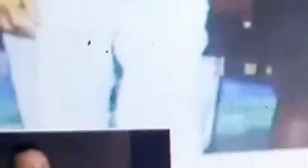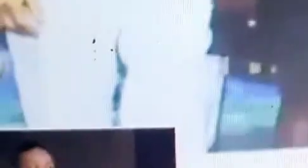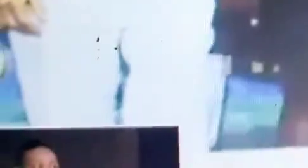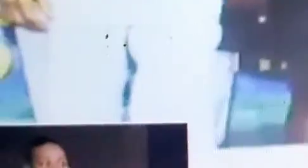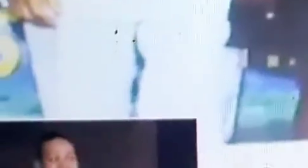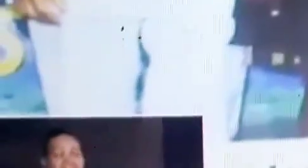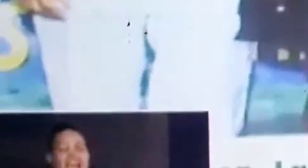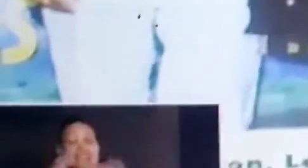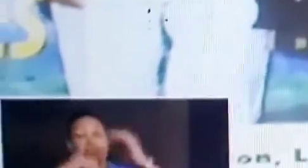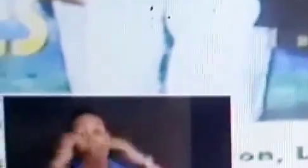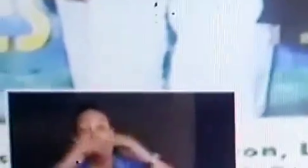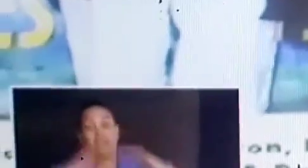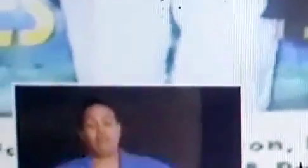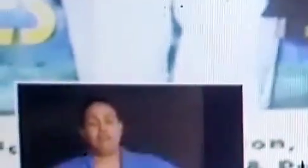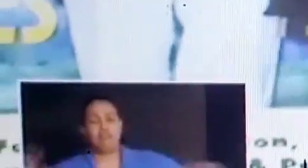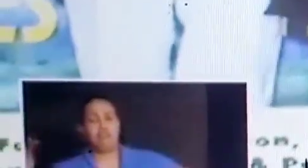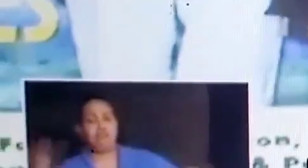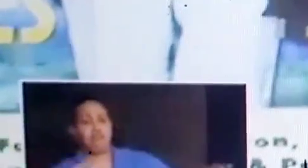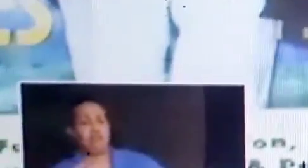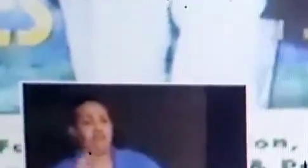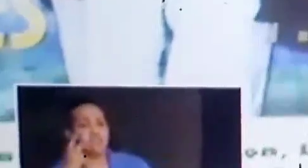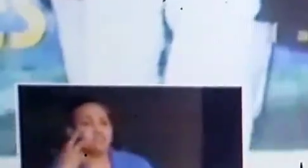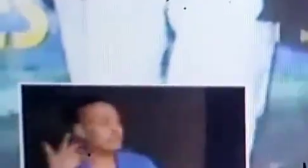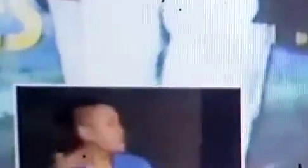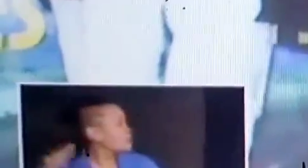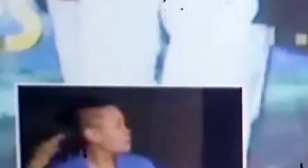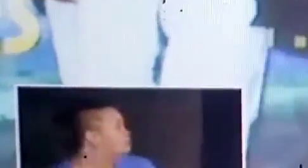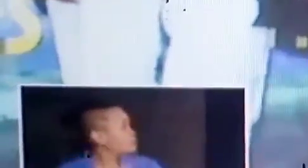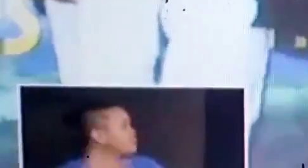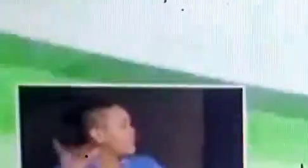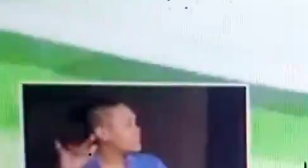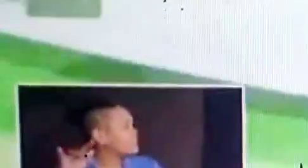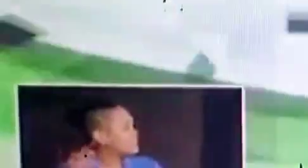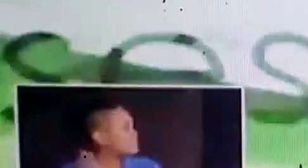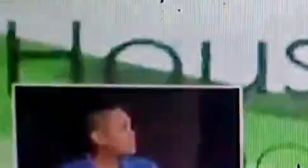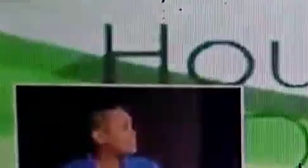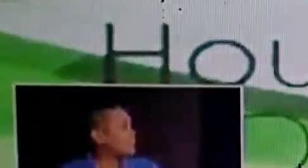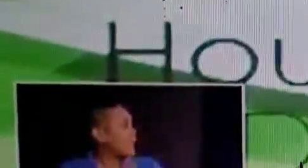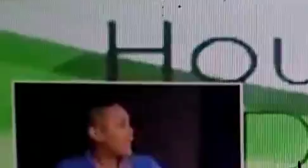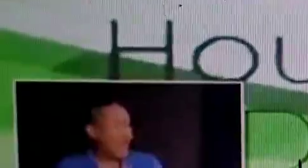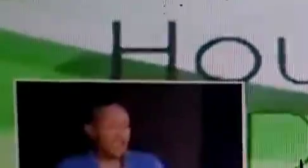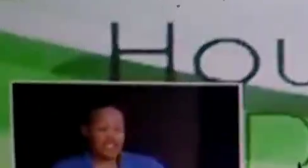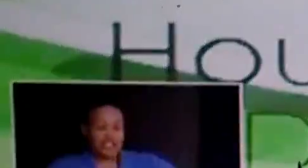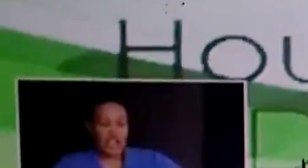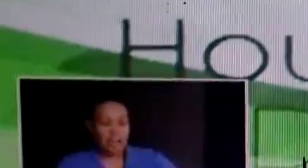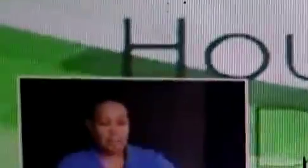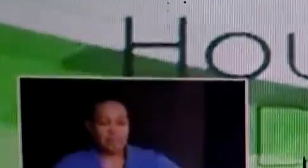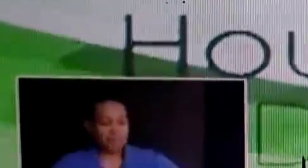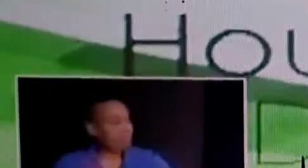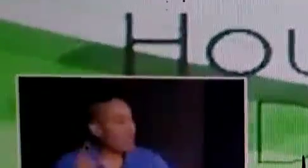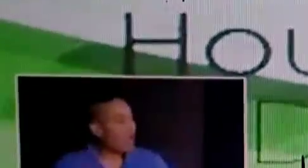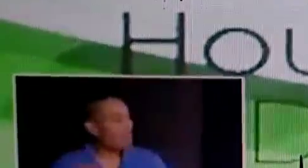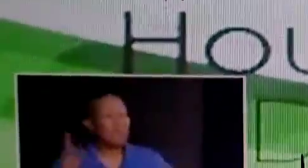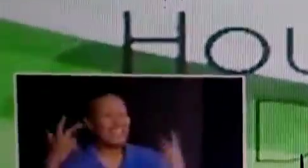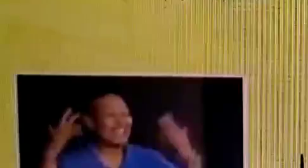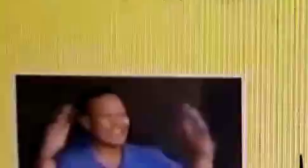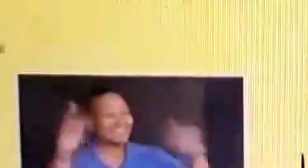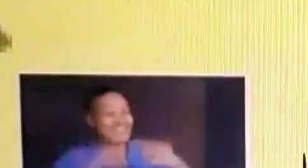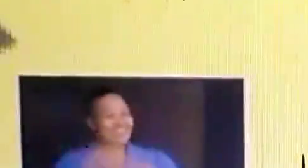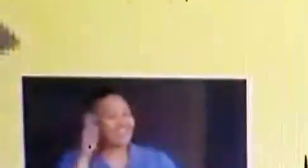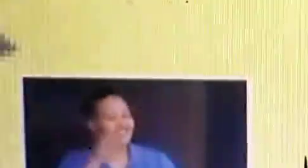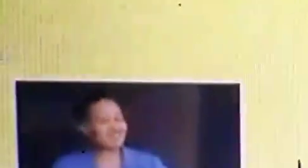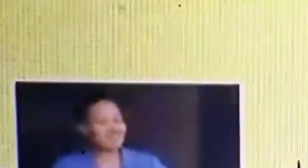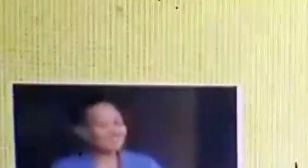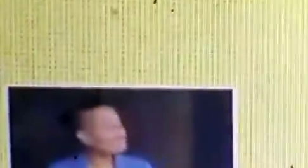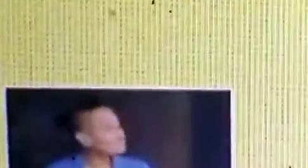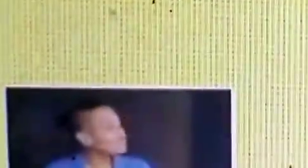the building to the west, opens the site to sensitively pan landscaping and shade. The connection to the surrounding